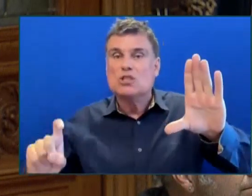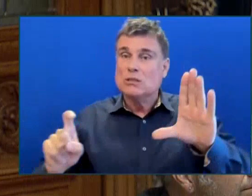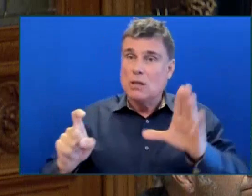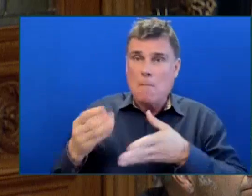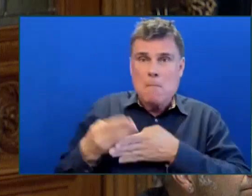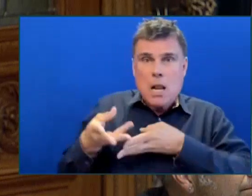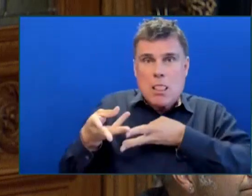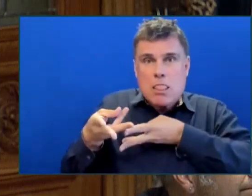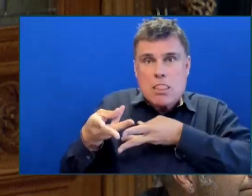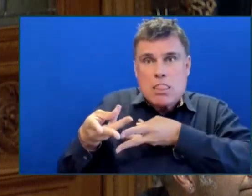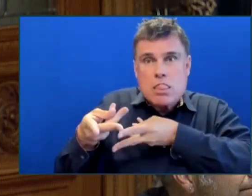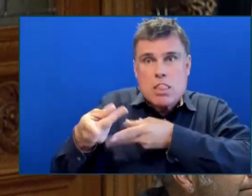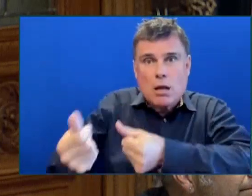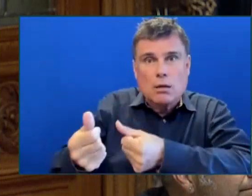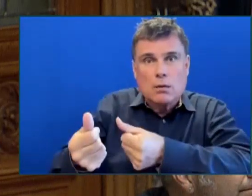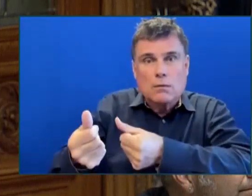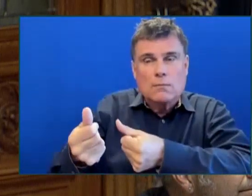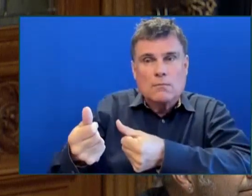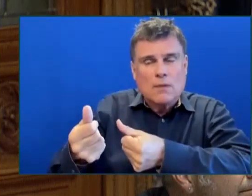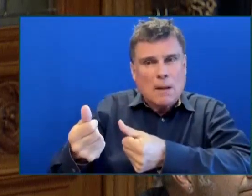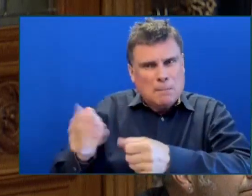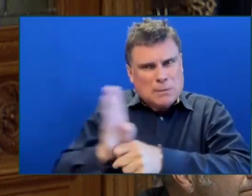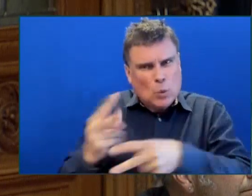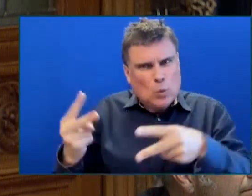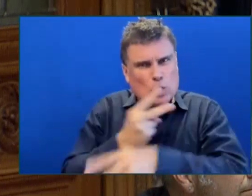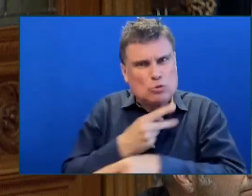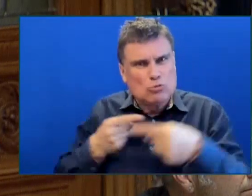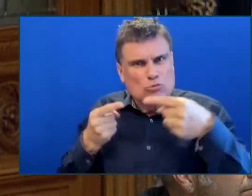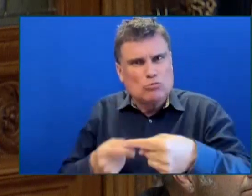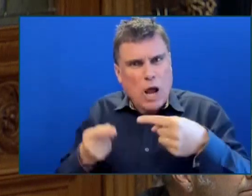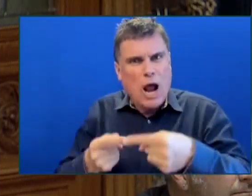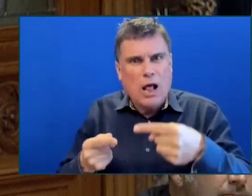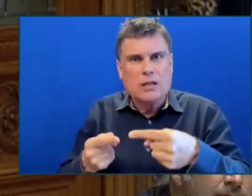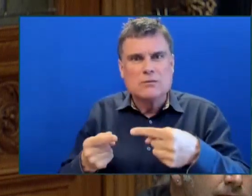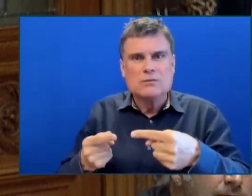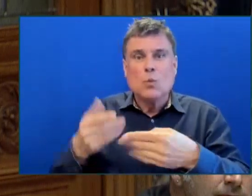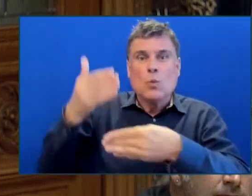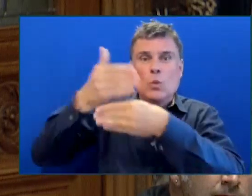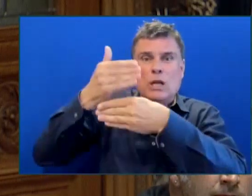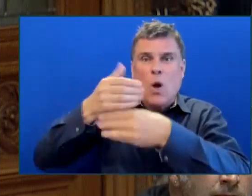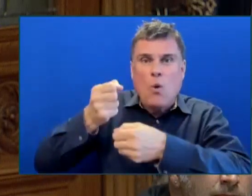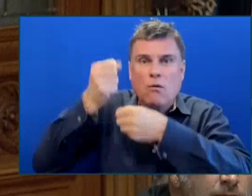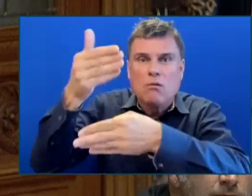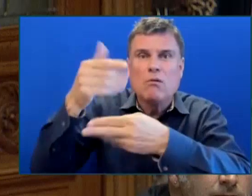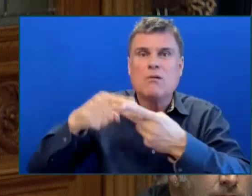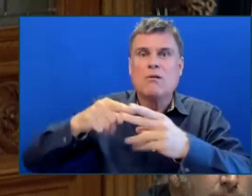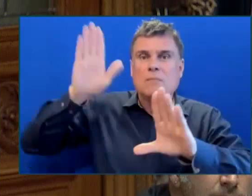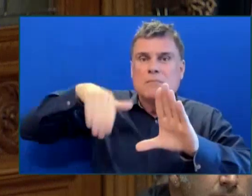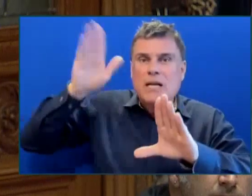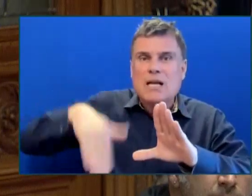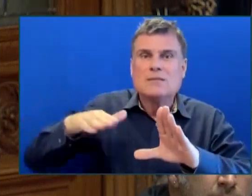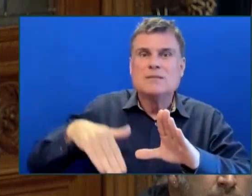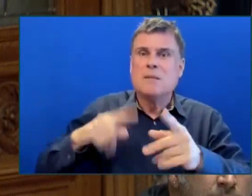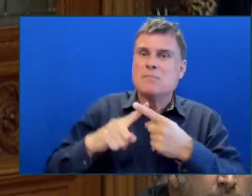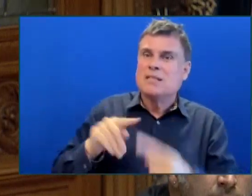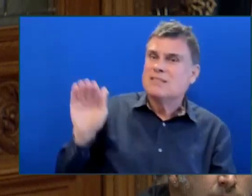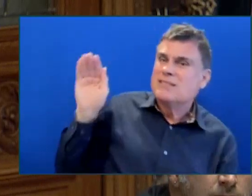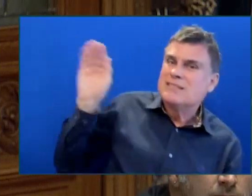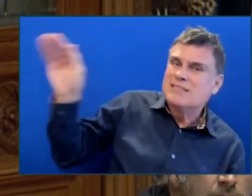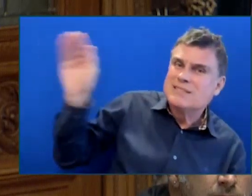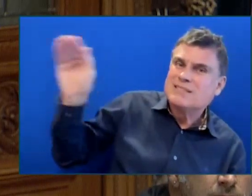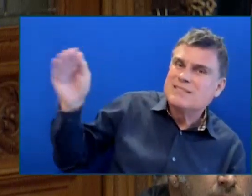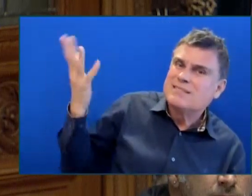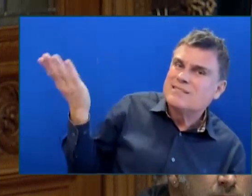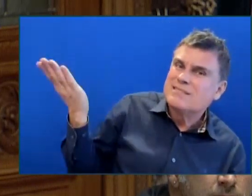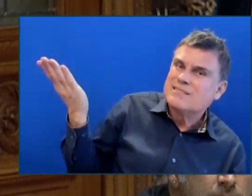Through you, Honourable Speaker, to the Minister of Jobs, Economic Development and Innovation, is the Minister willing to work with small business groups to